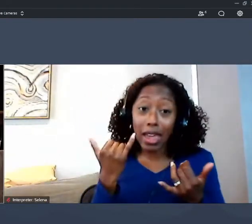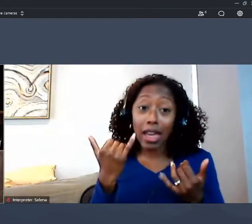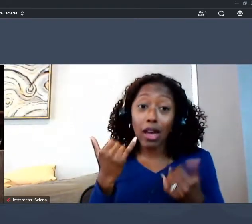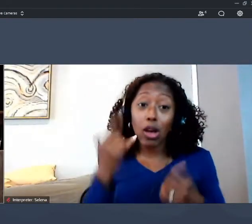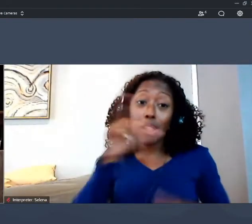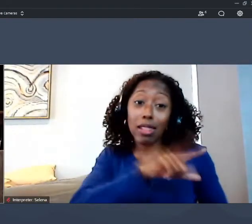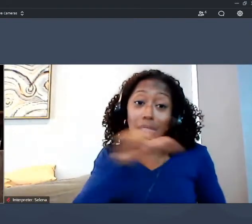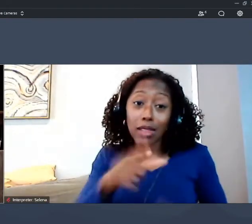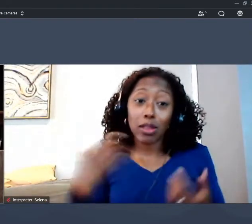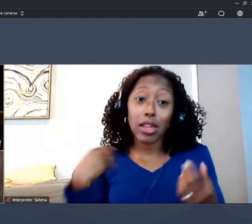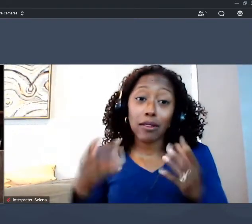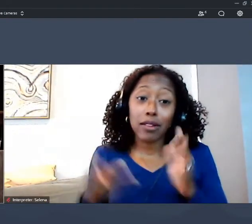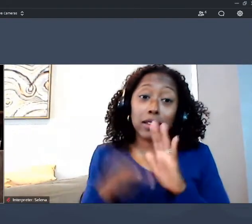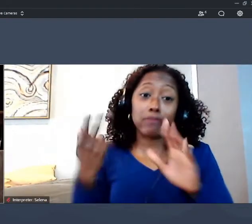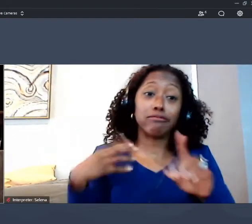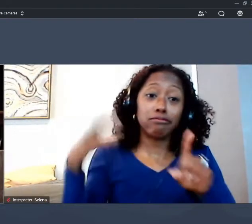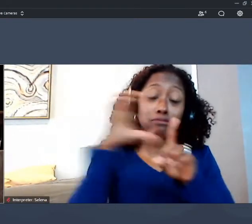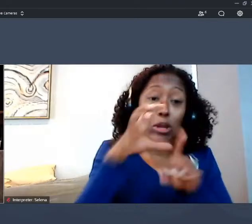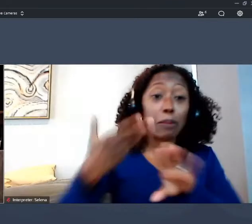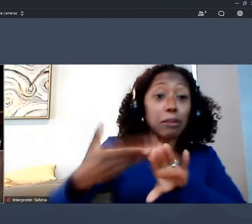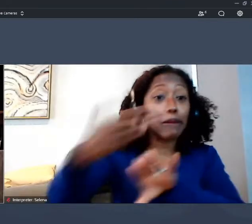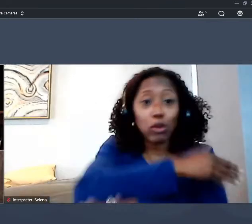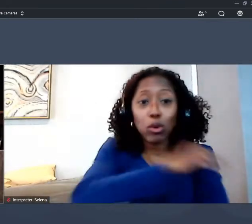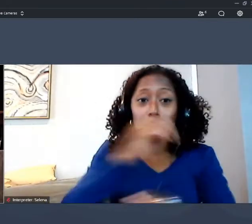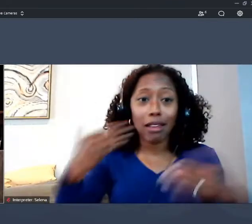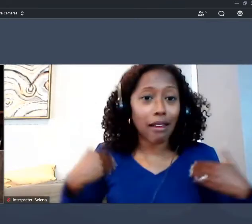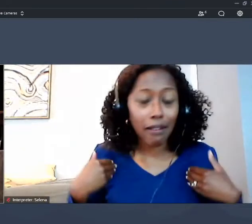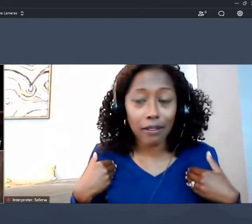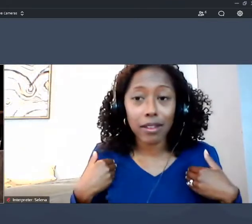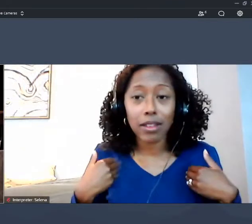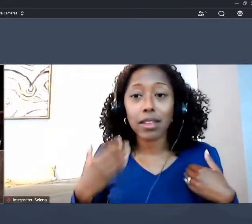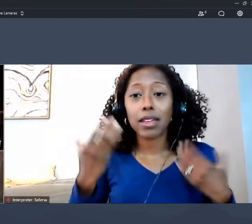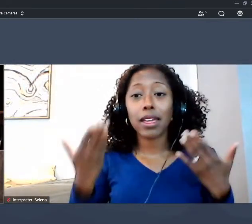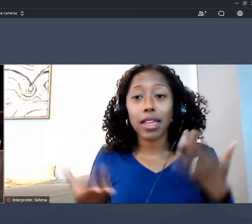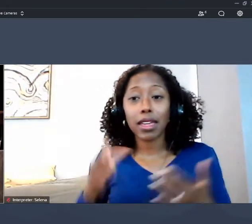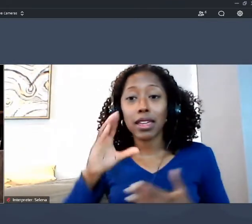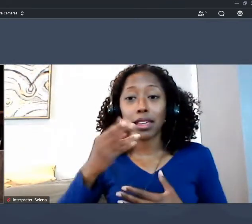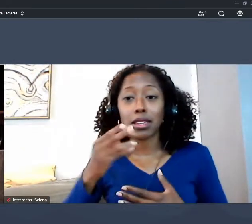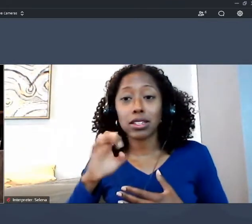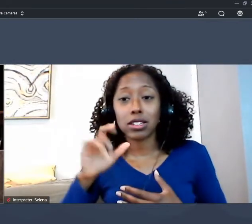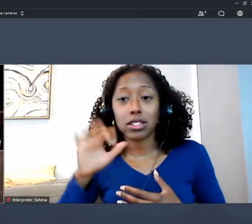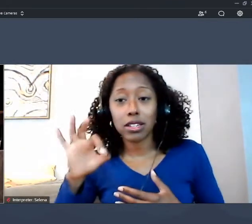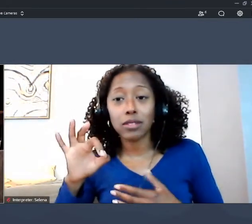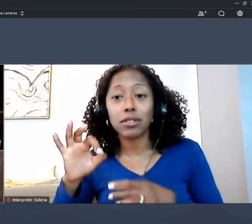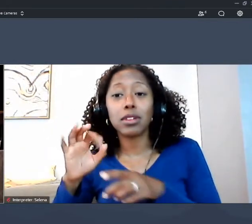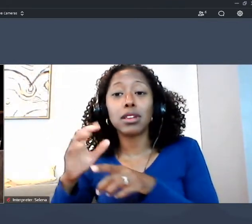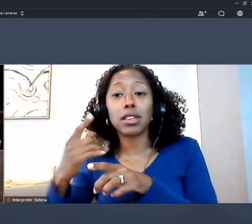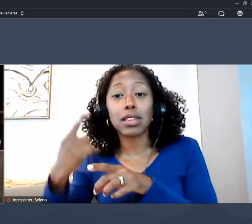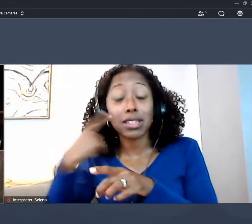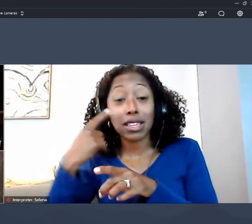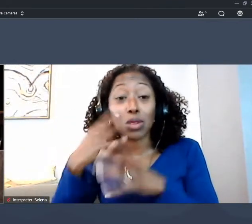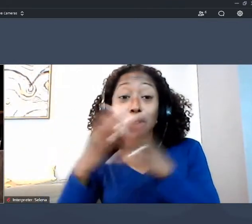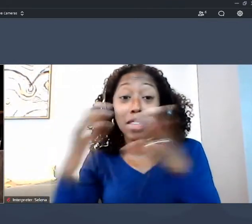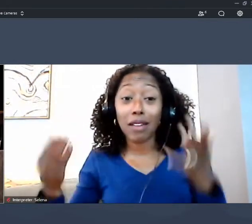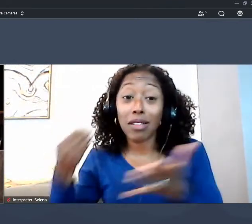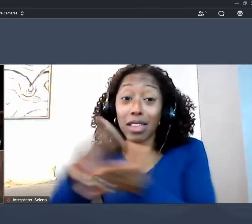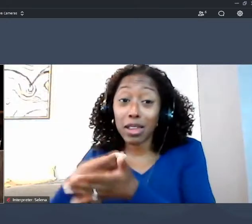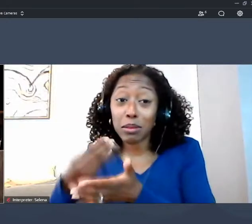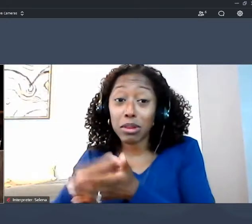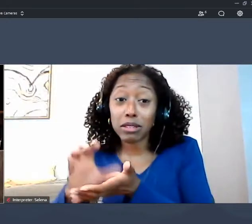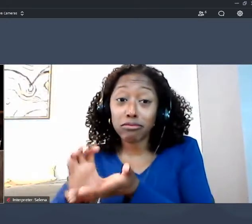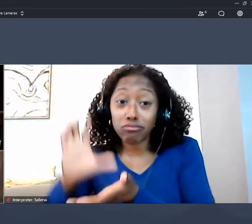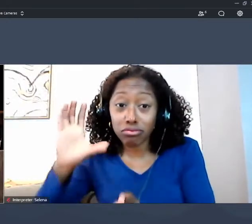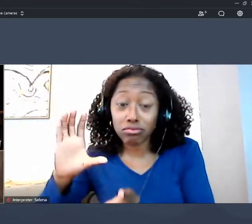factor for evictions that they didn't have before. And Chief McGowan can speak about it. We have a large amount of funds that are